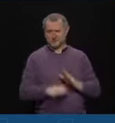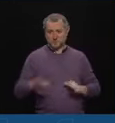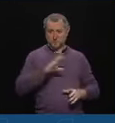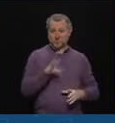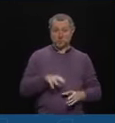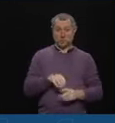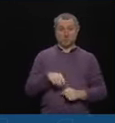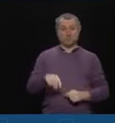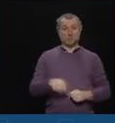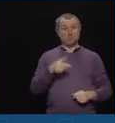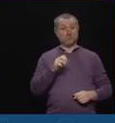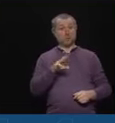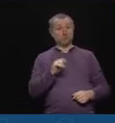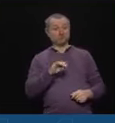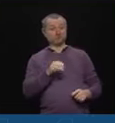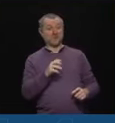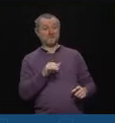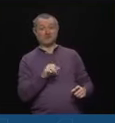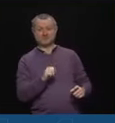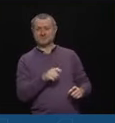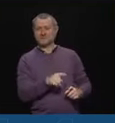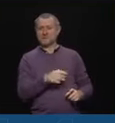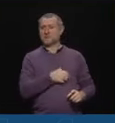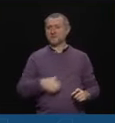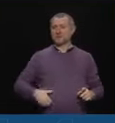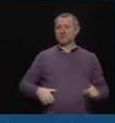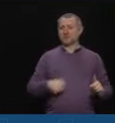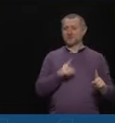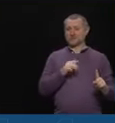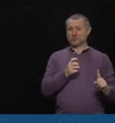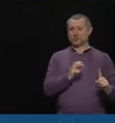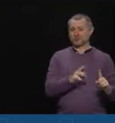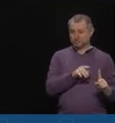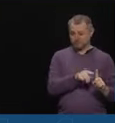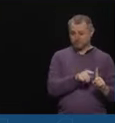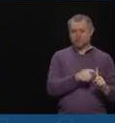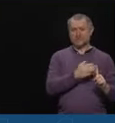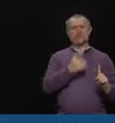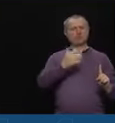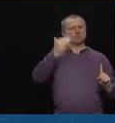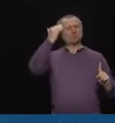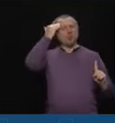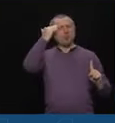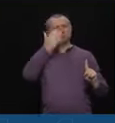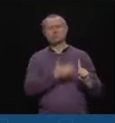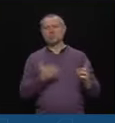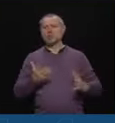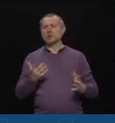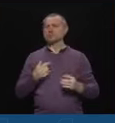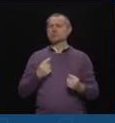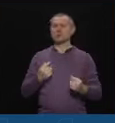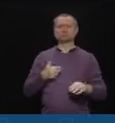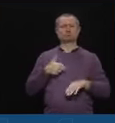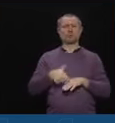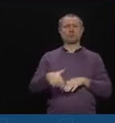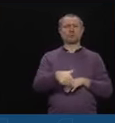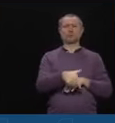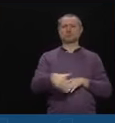Jervis, she knows what that walk is like because she was once a mayor. And I